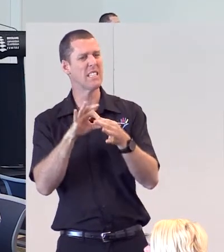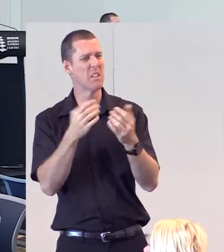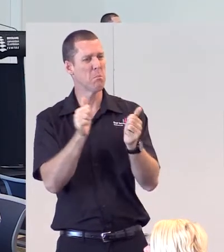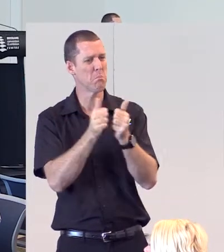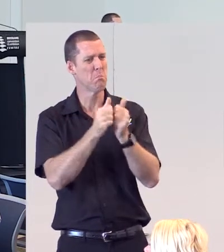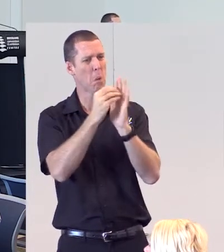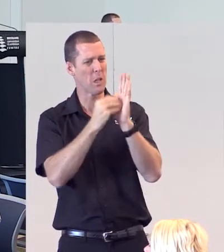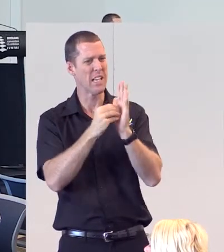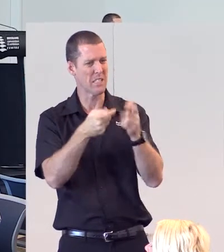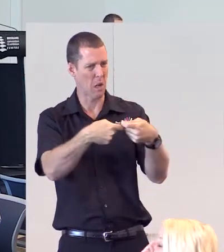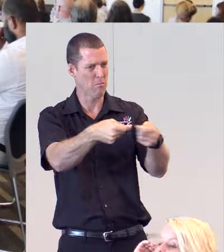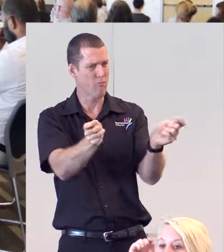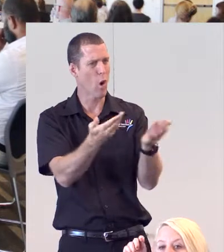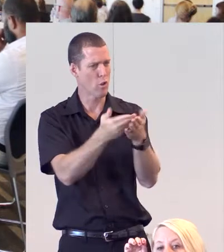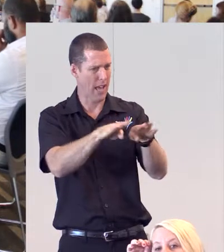tables.